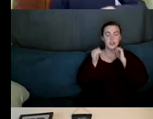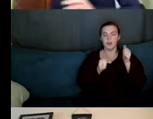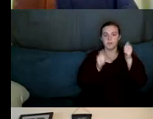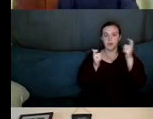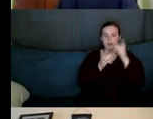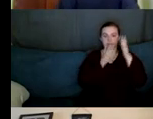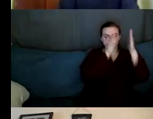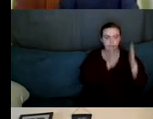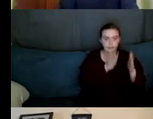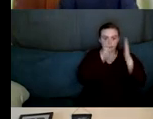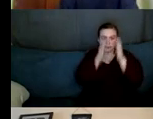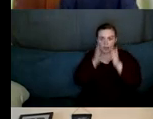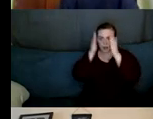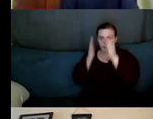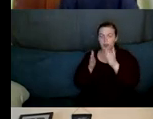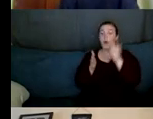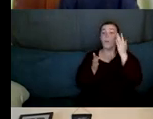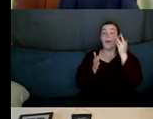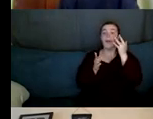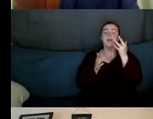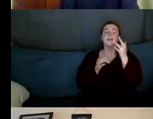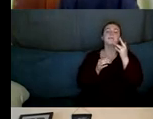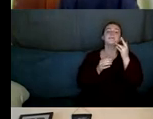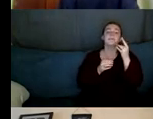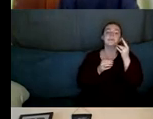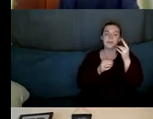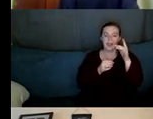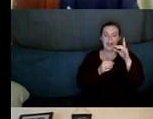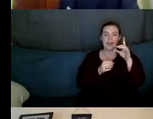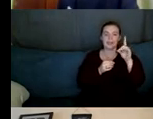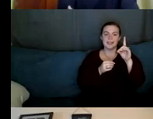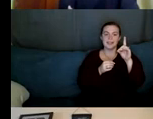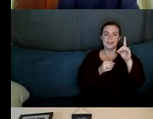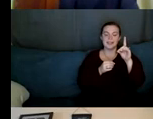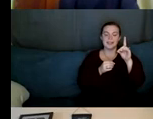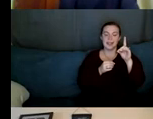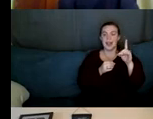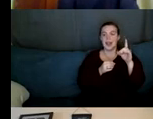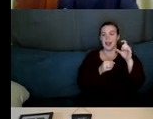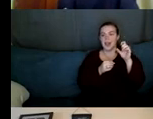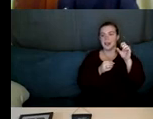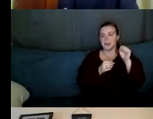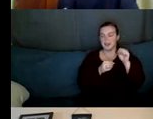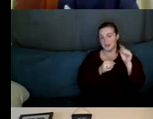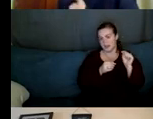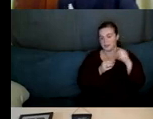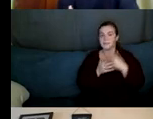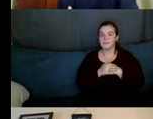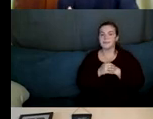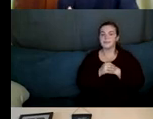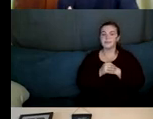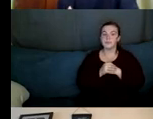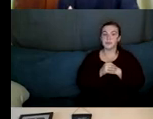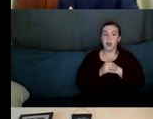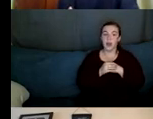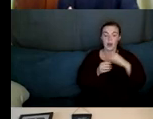next term we're going to talk about is local time. Local time is just literally your time that you